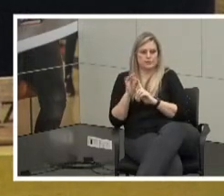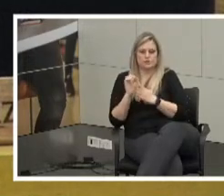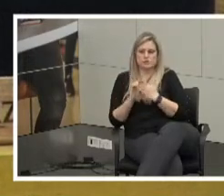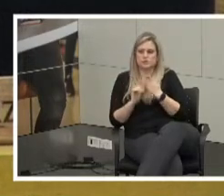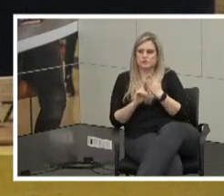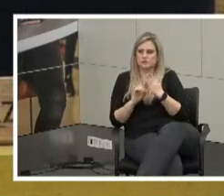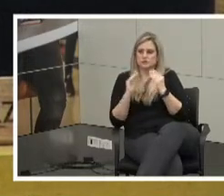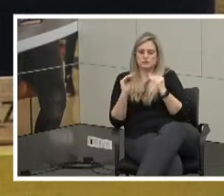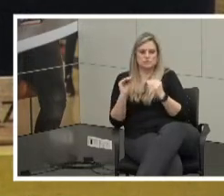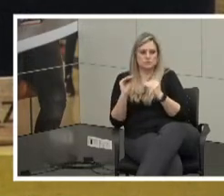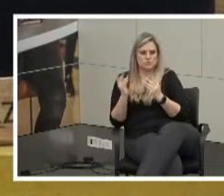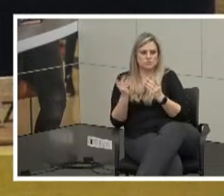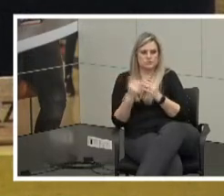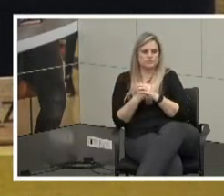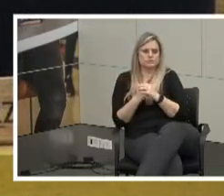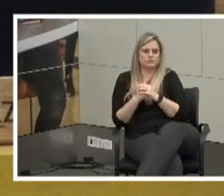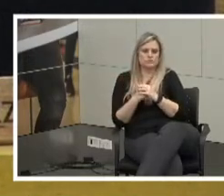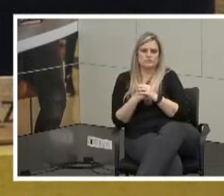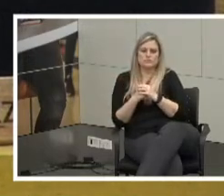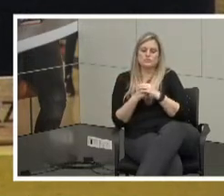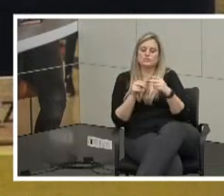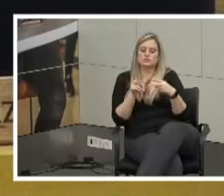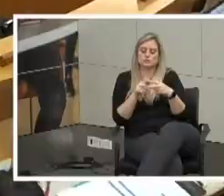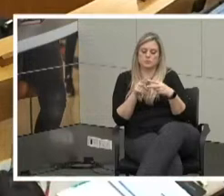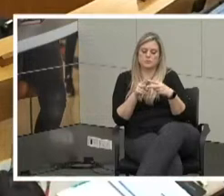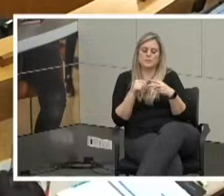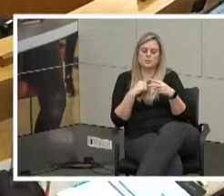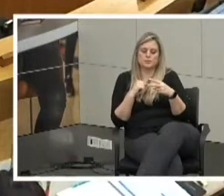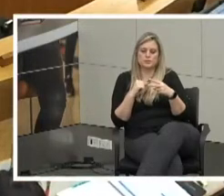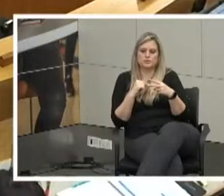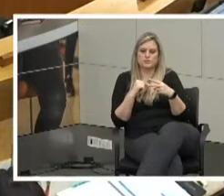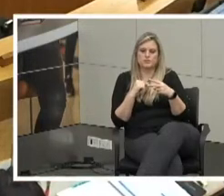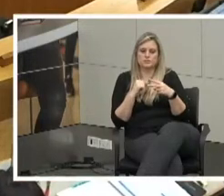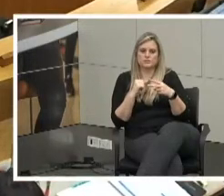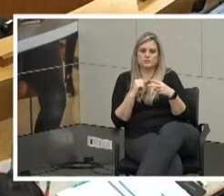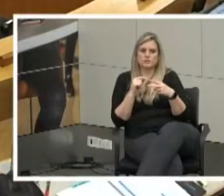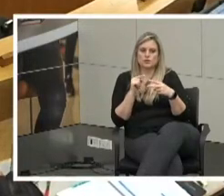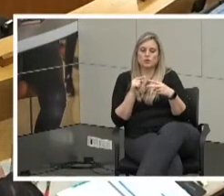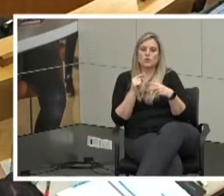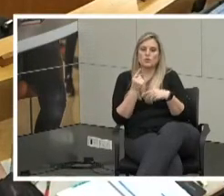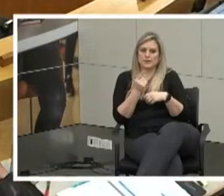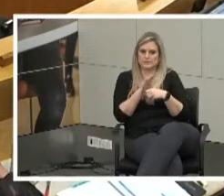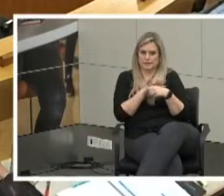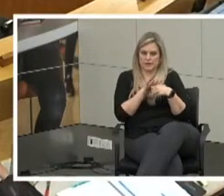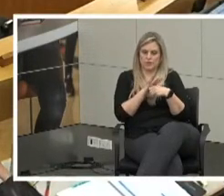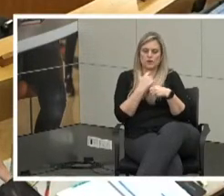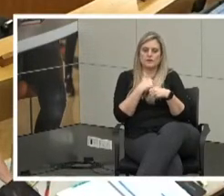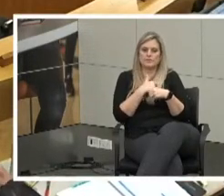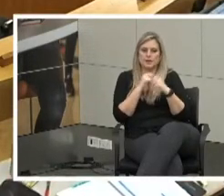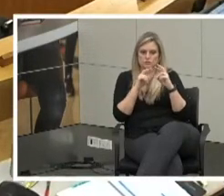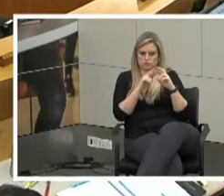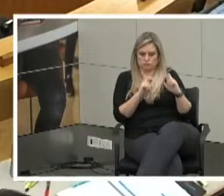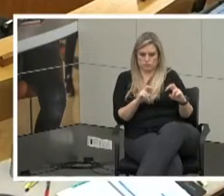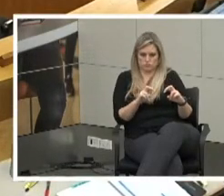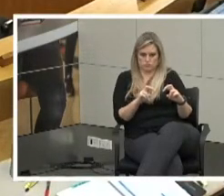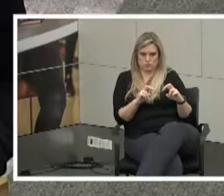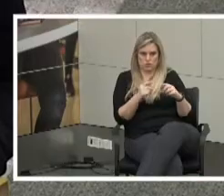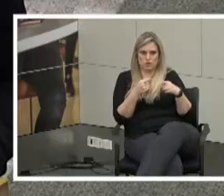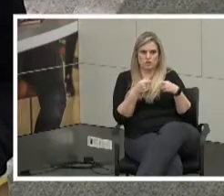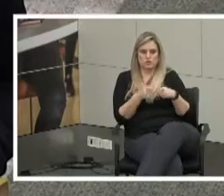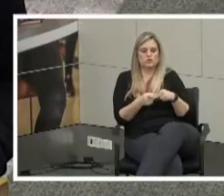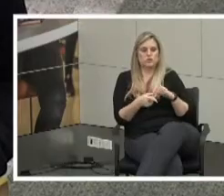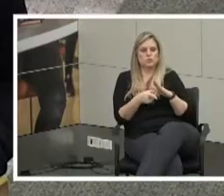instruction you know output so two folds um that is an area that we looked at in the folder review